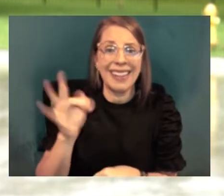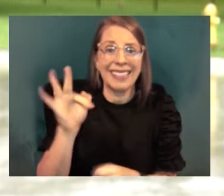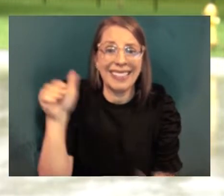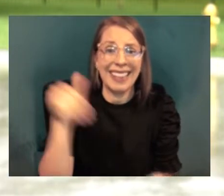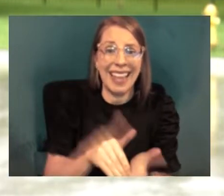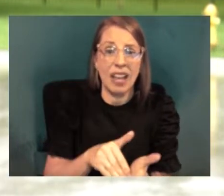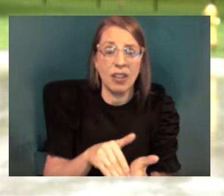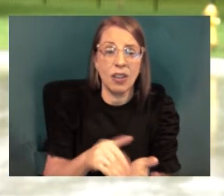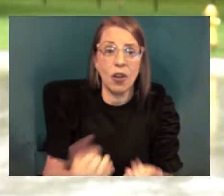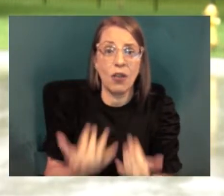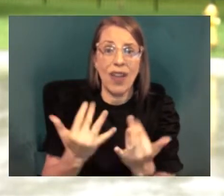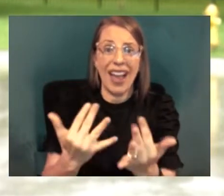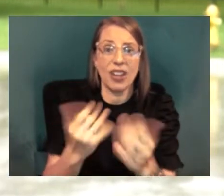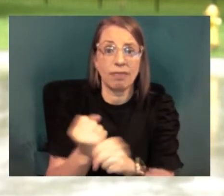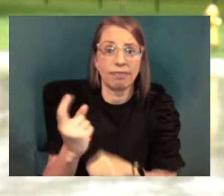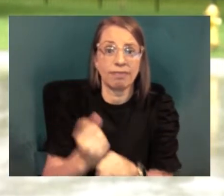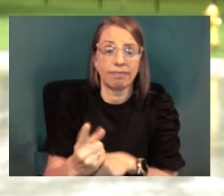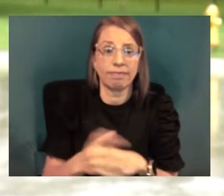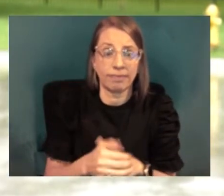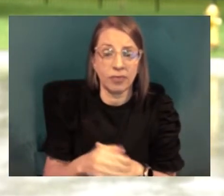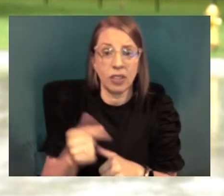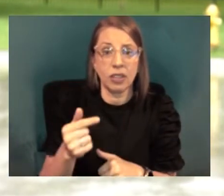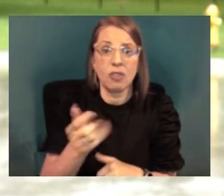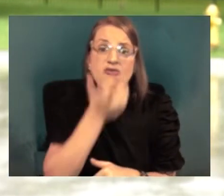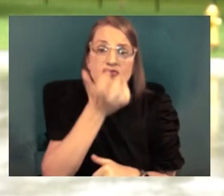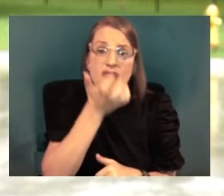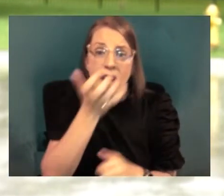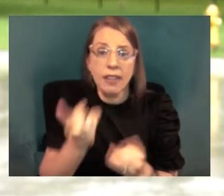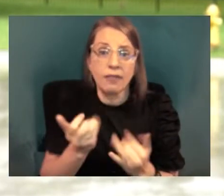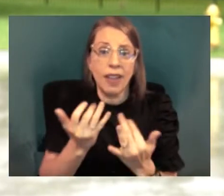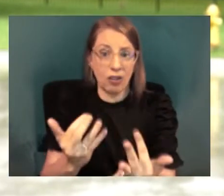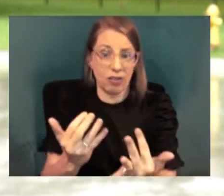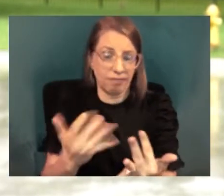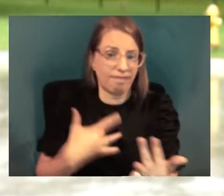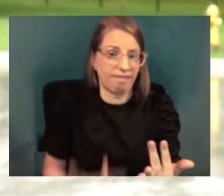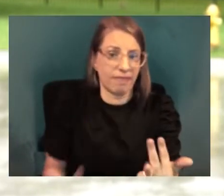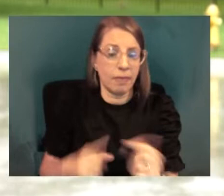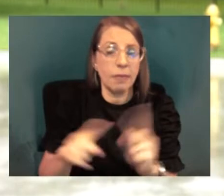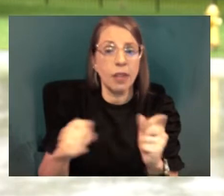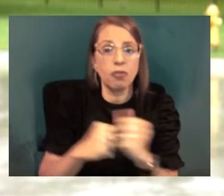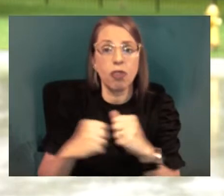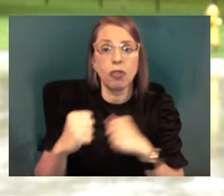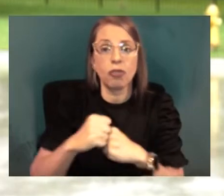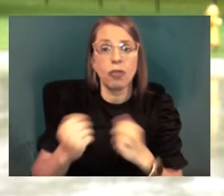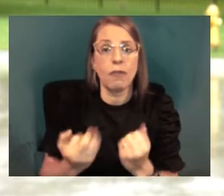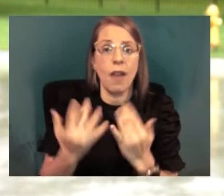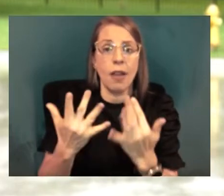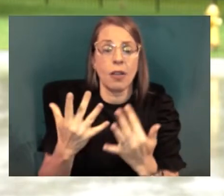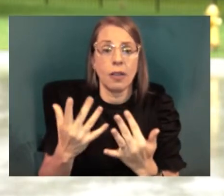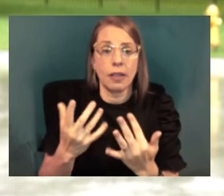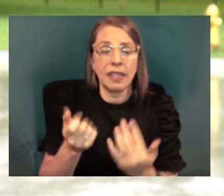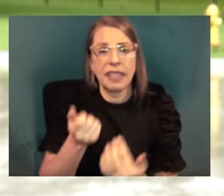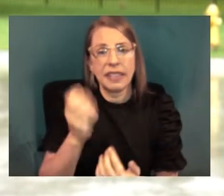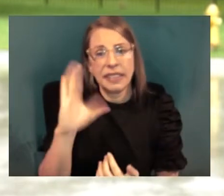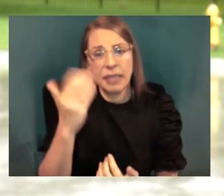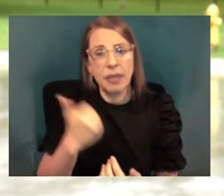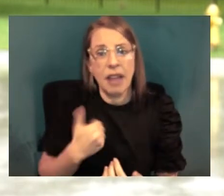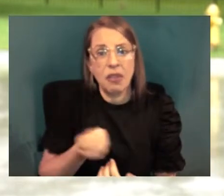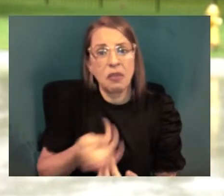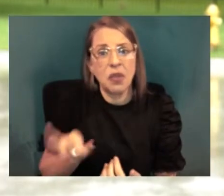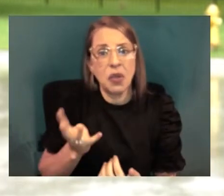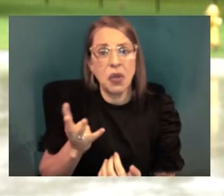fires each year. A lot of those are grass fires, but we do have structure fires. We seem to have a couple every year about this time,